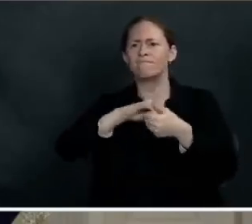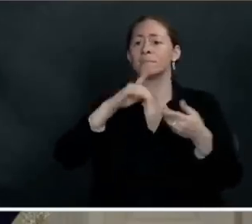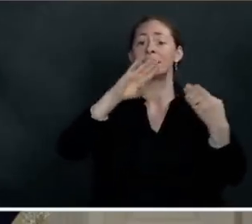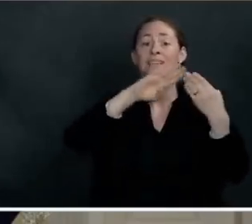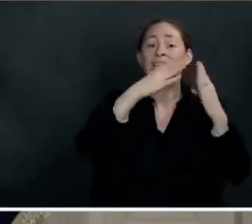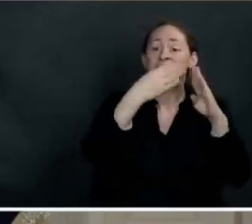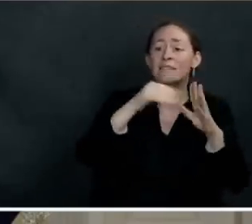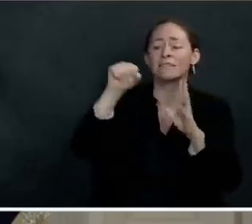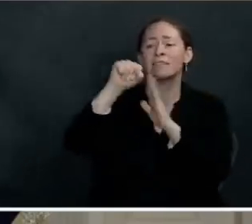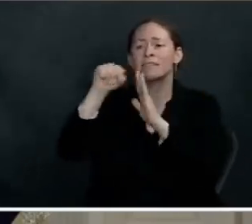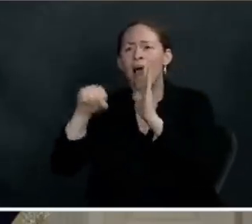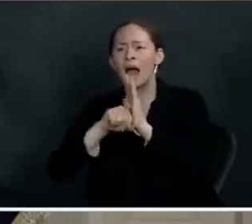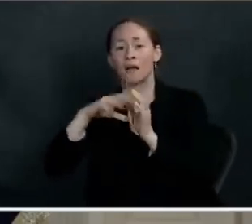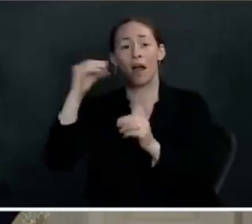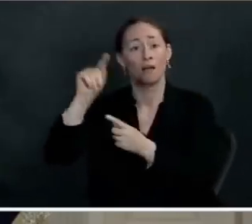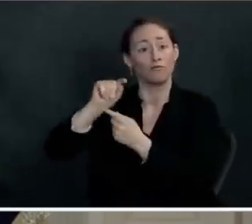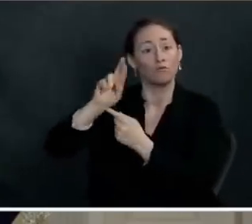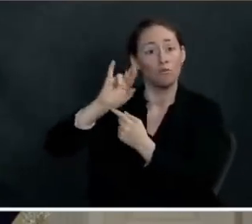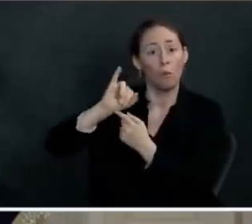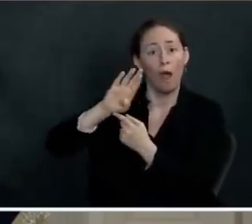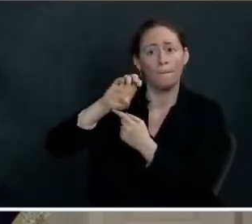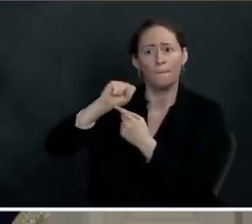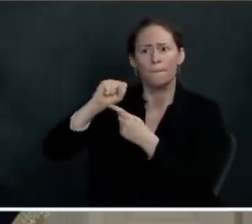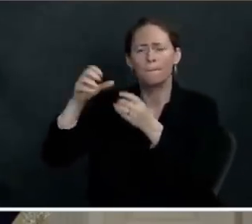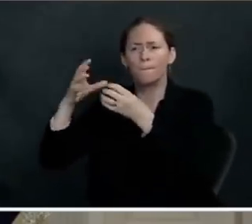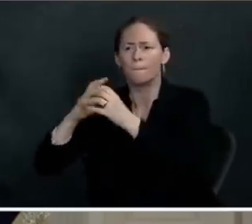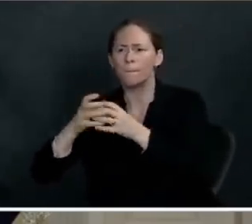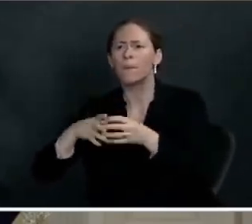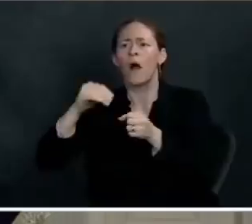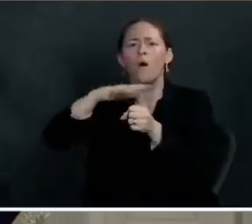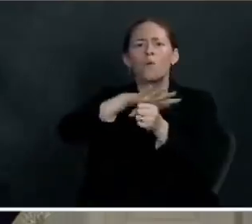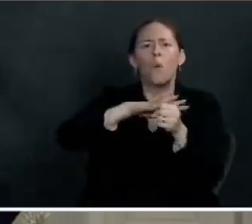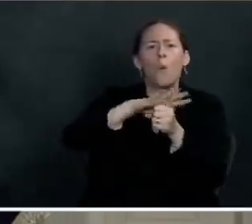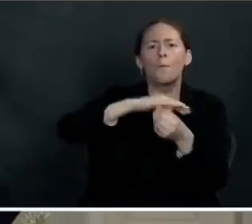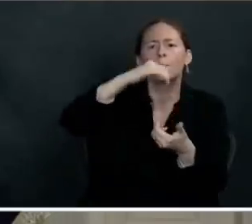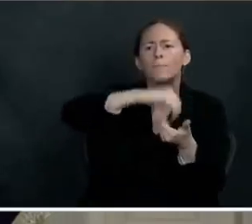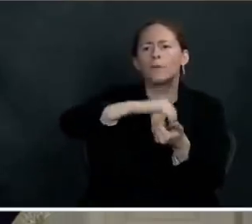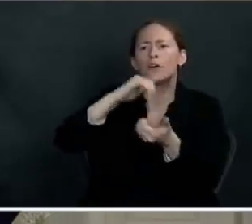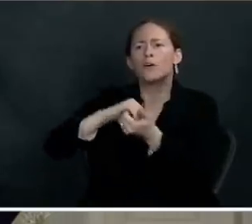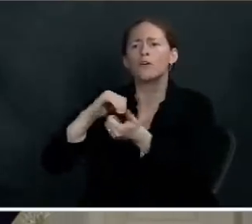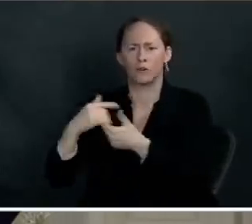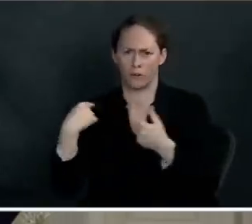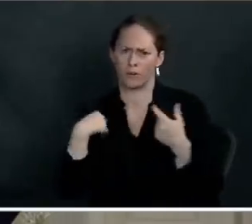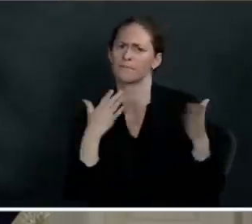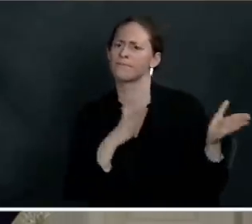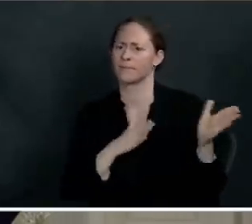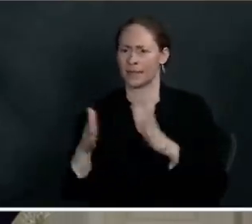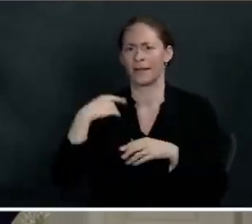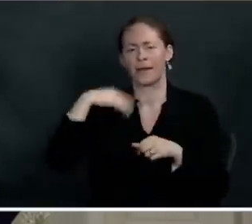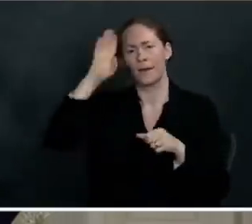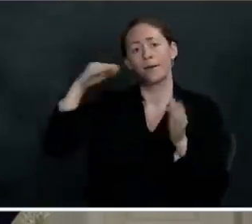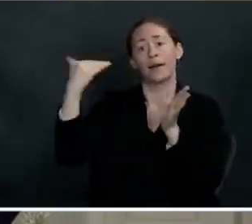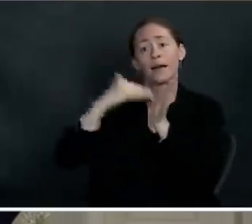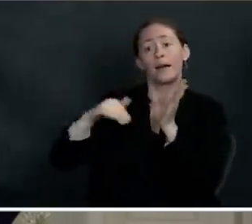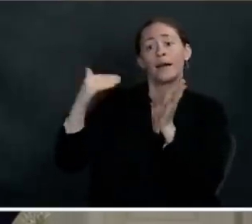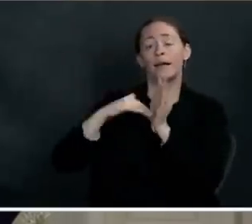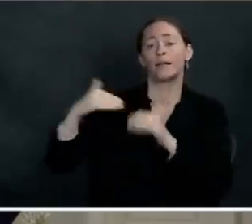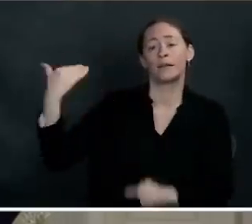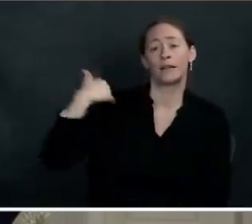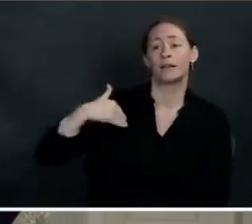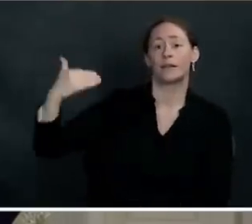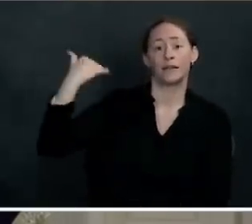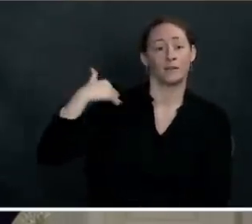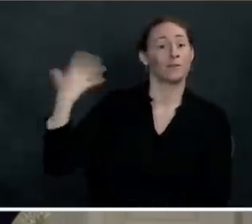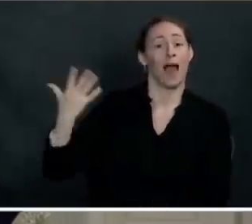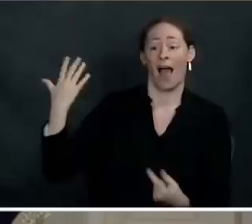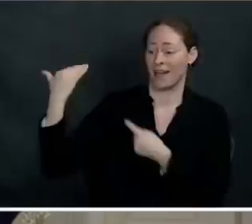the vaccine supply. This is something we've heard over and over again from both Democrats and Republicans, state